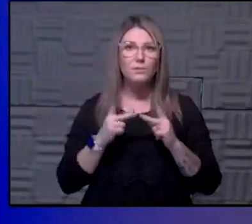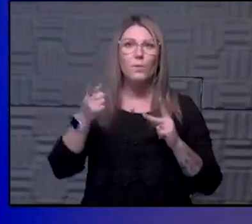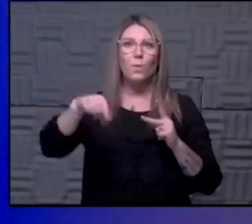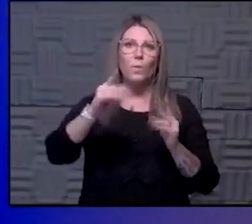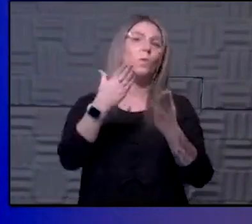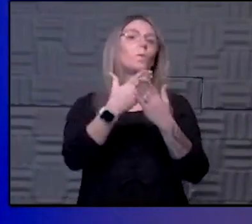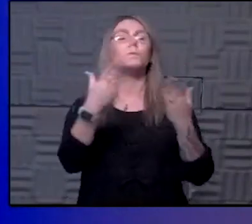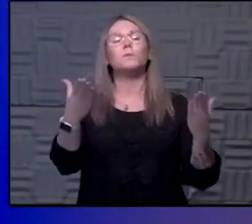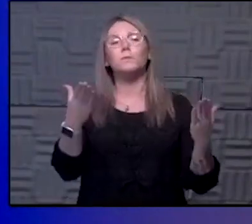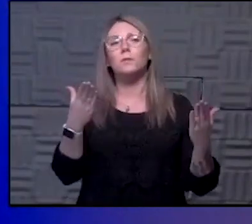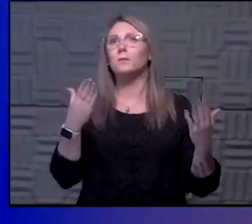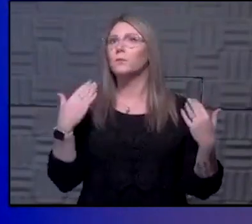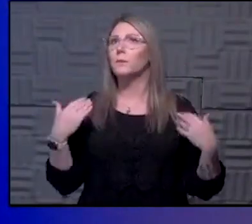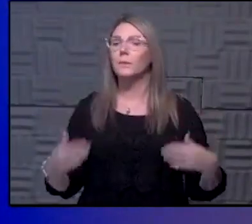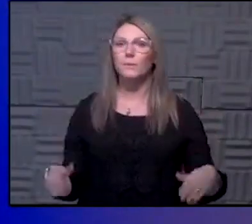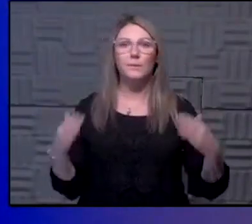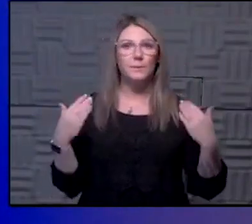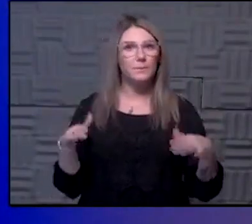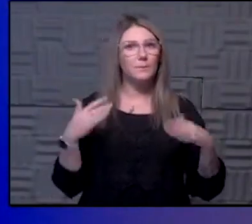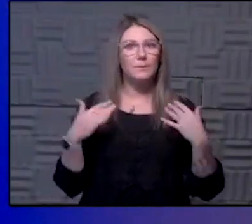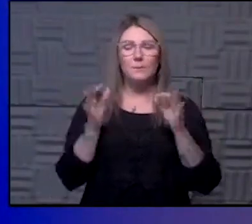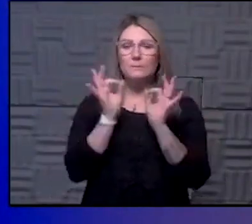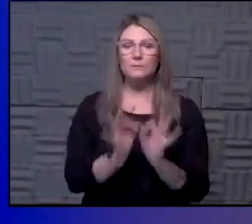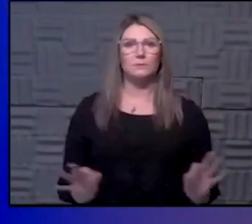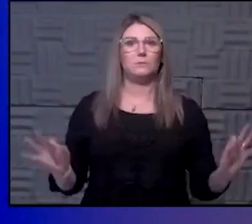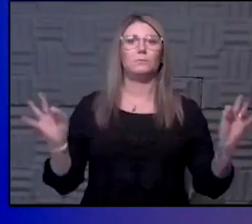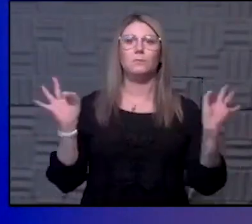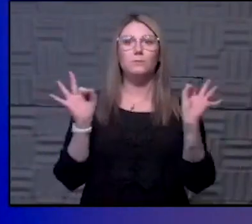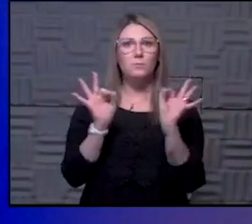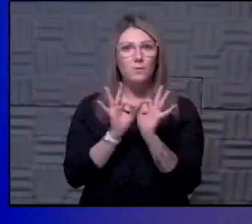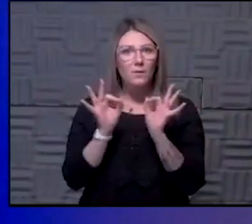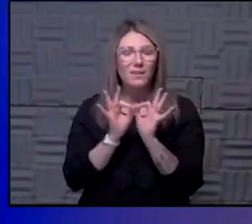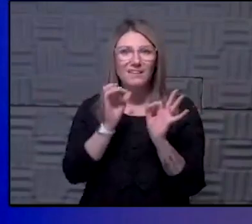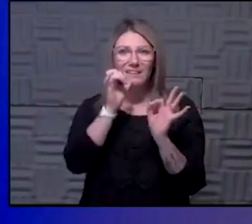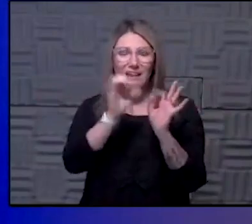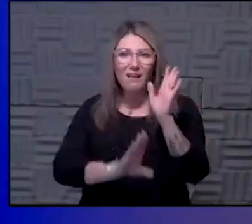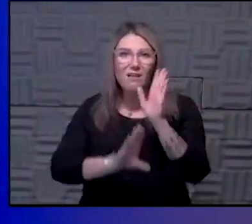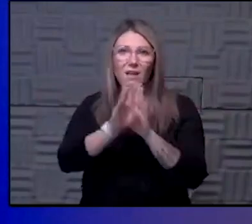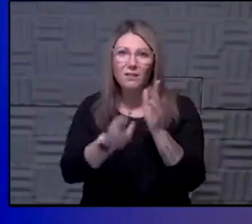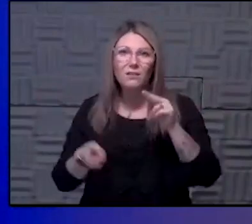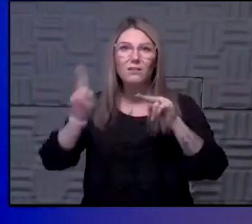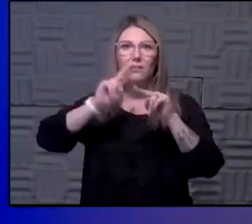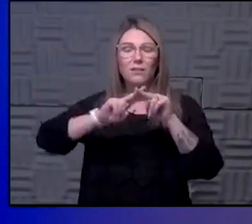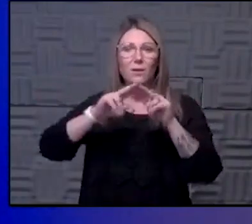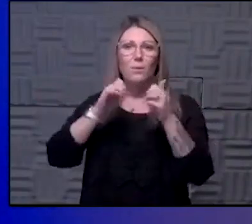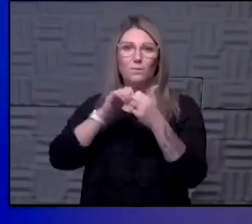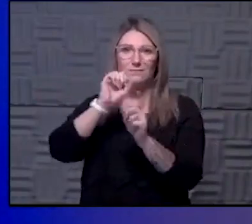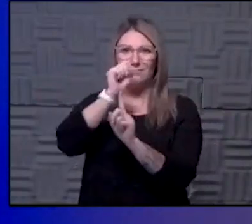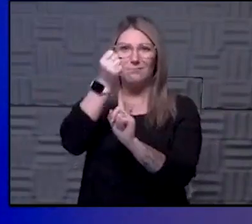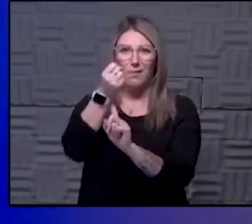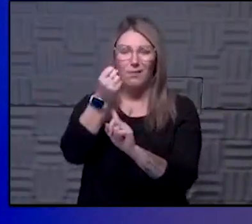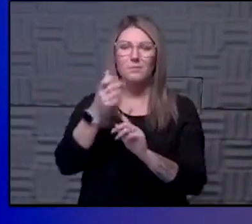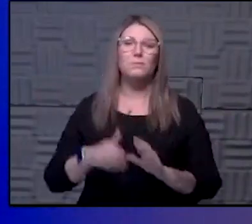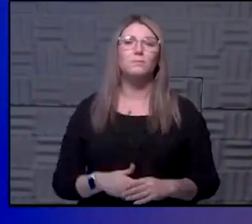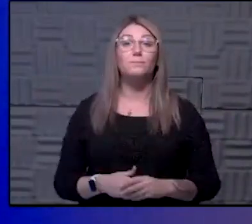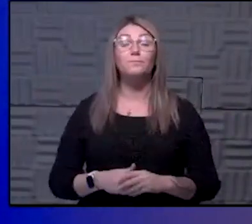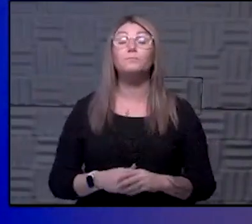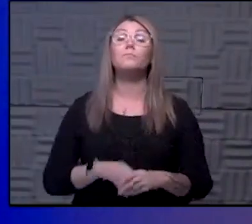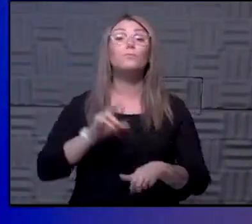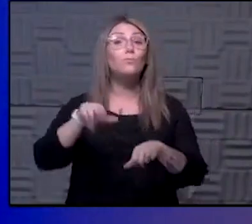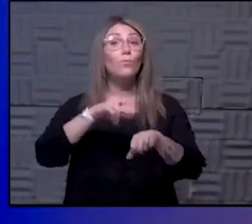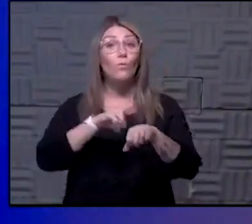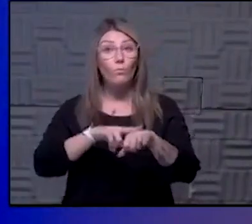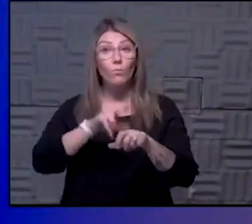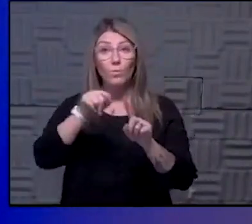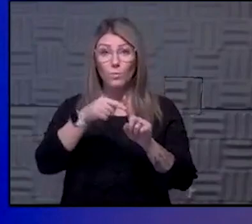are going to be what is going to be important for not leading to increases in cases. And then, of course,